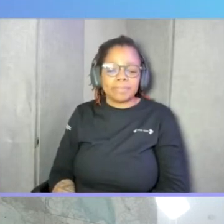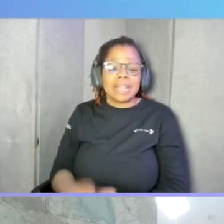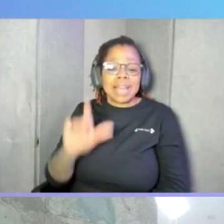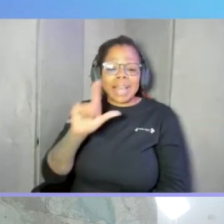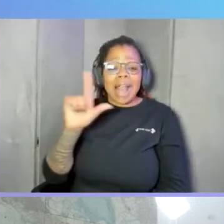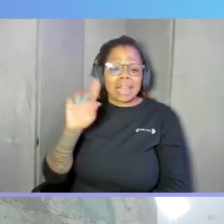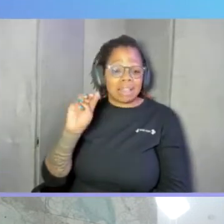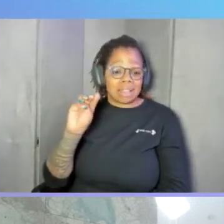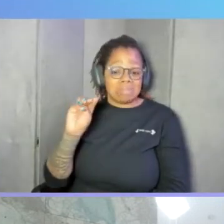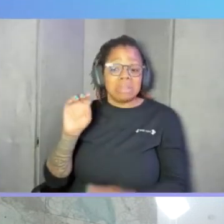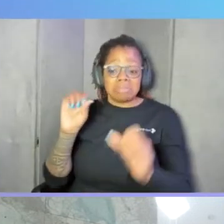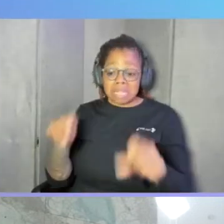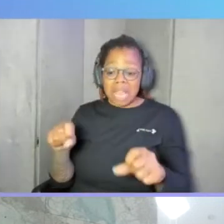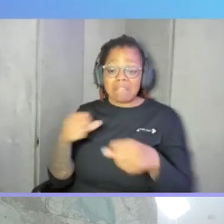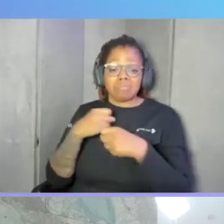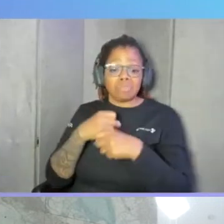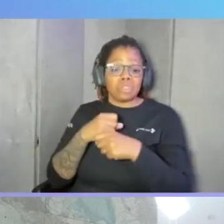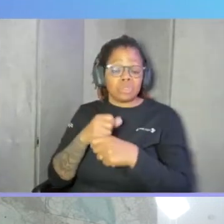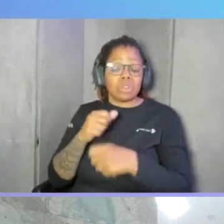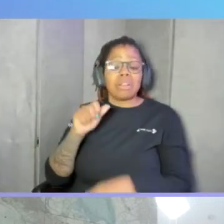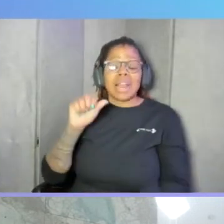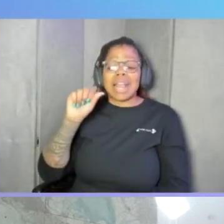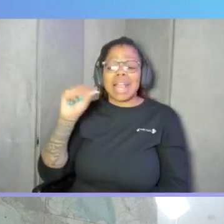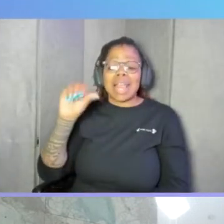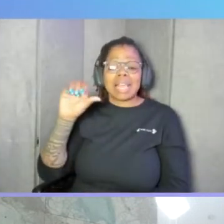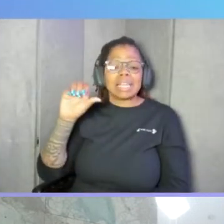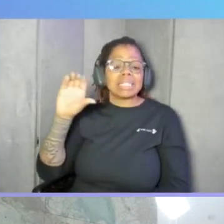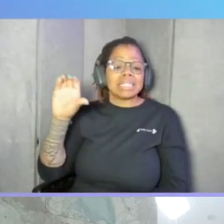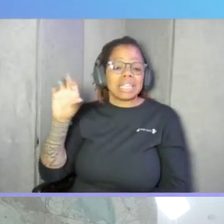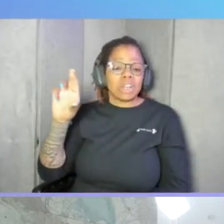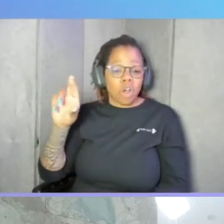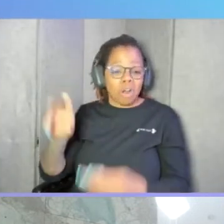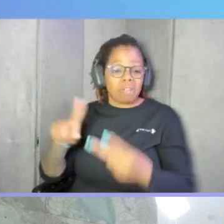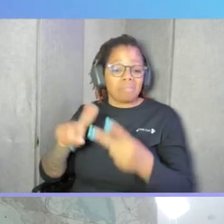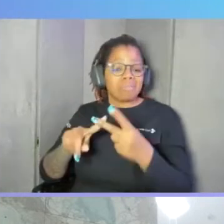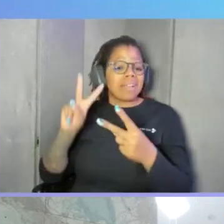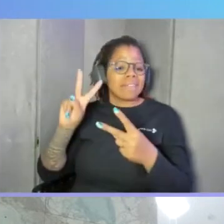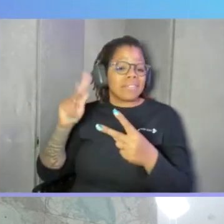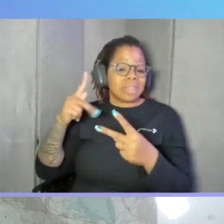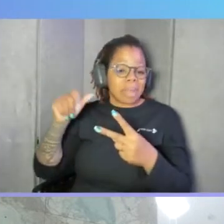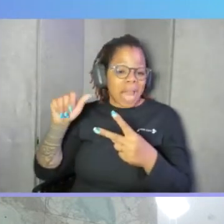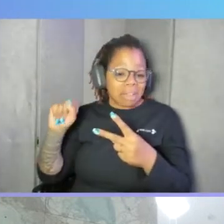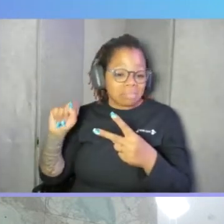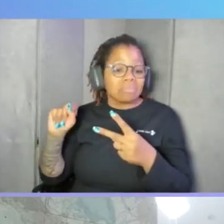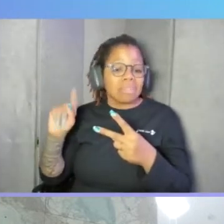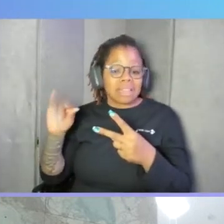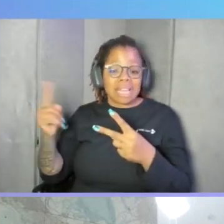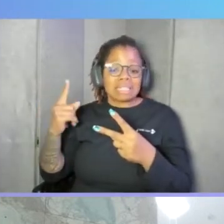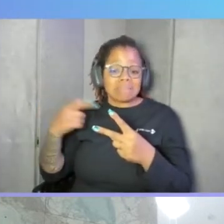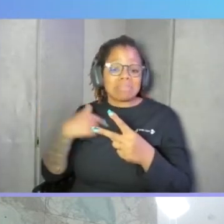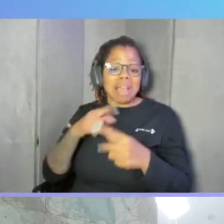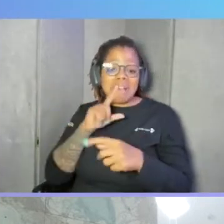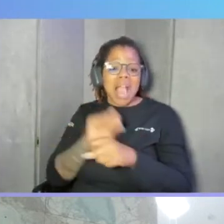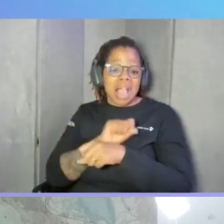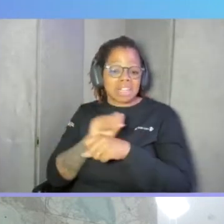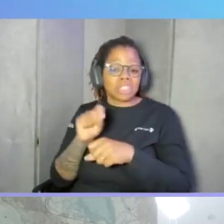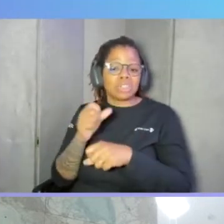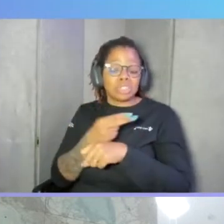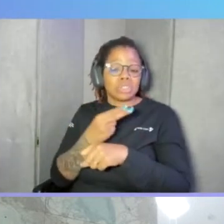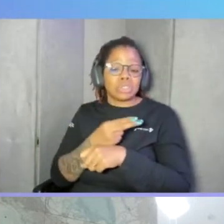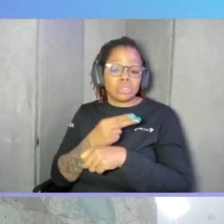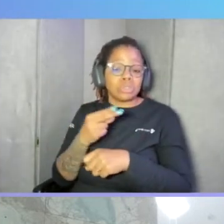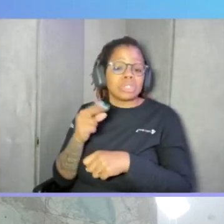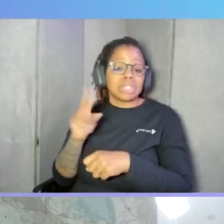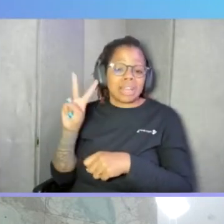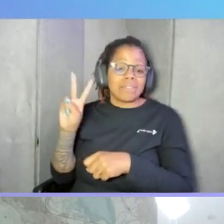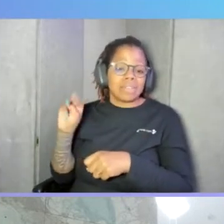LLMs can generate ACRs and VPATs. That is something that I actually implemented at VMware, and I'll